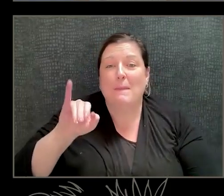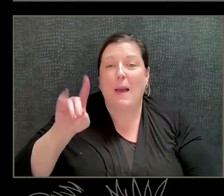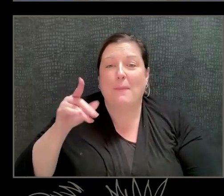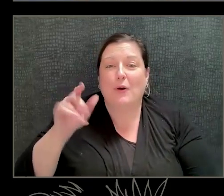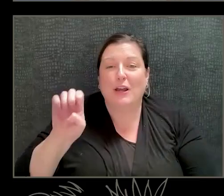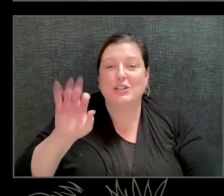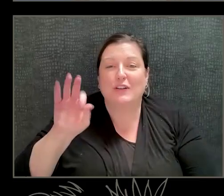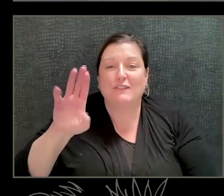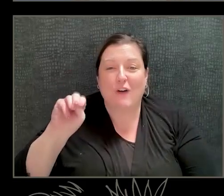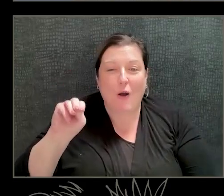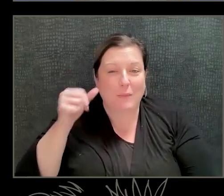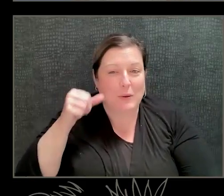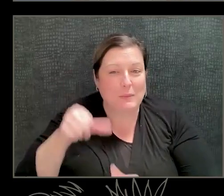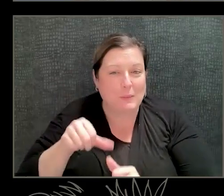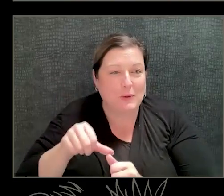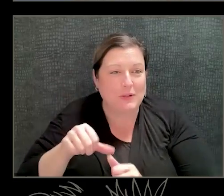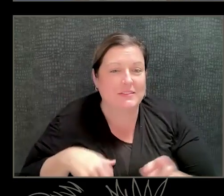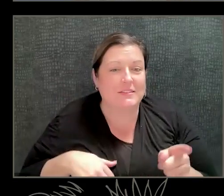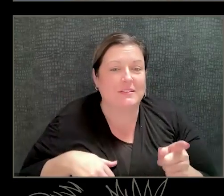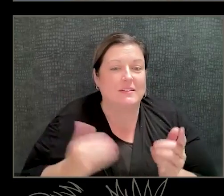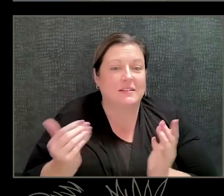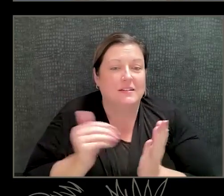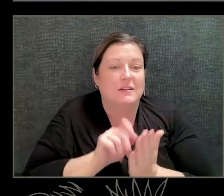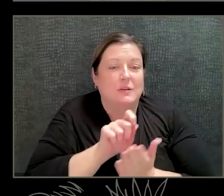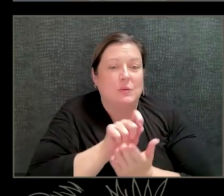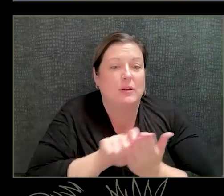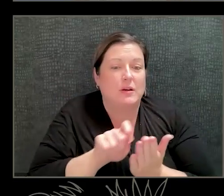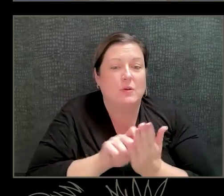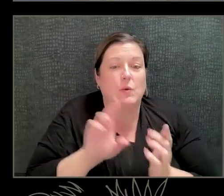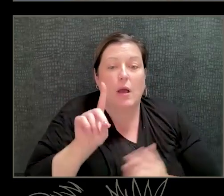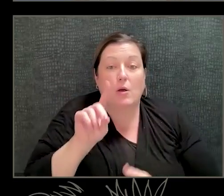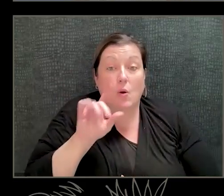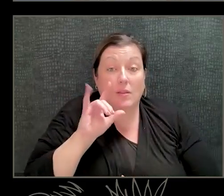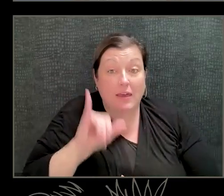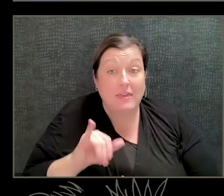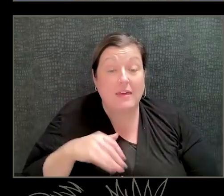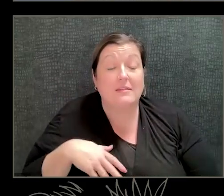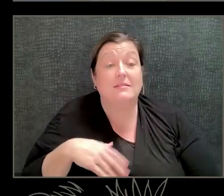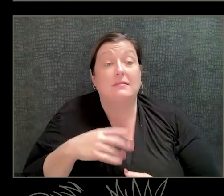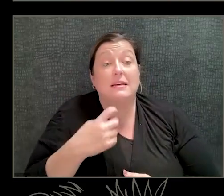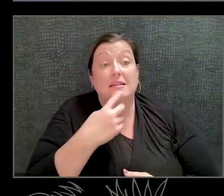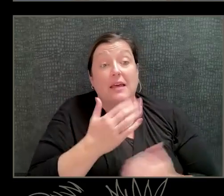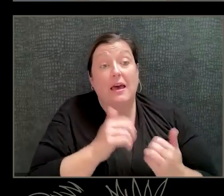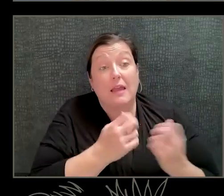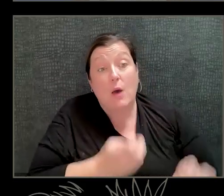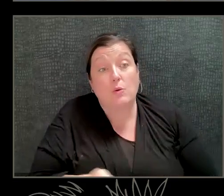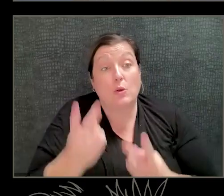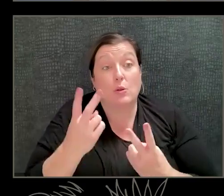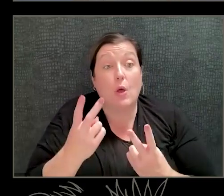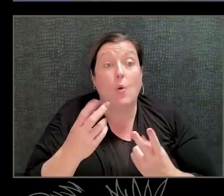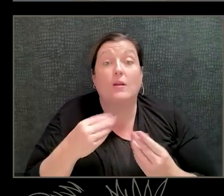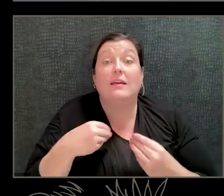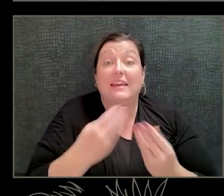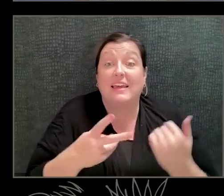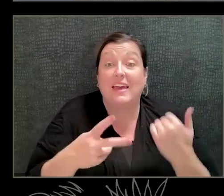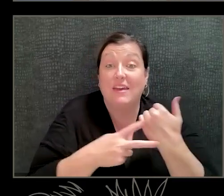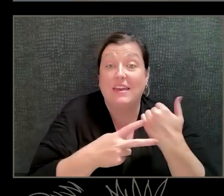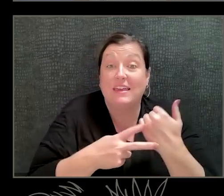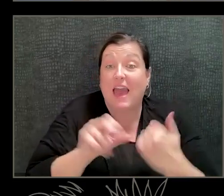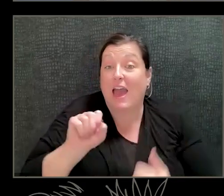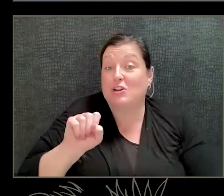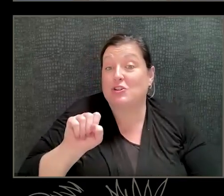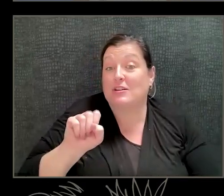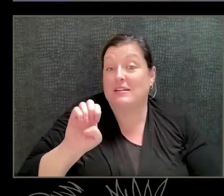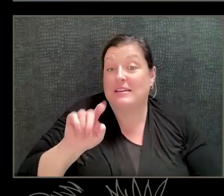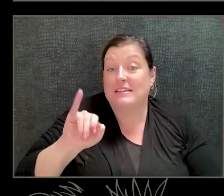We can write code like this. We can give it a hierarchical query key. We can tell it how to load data, give it some cache settings. And then later